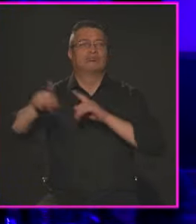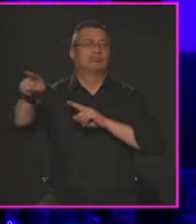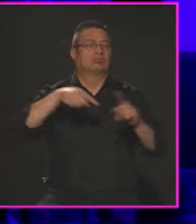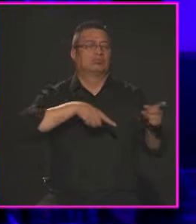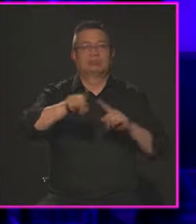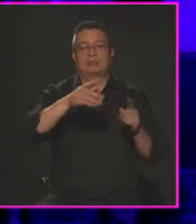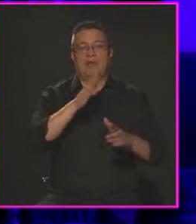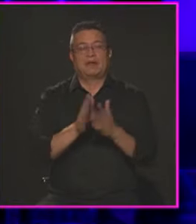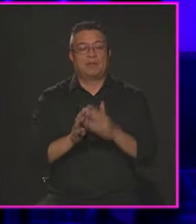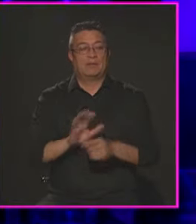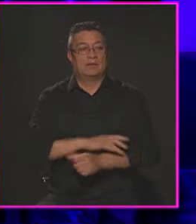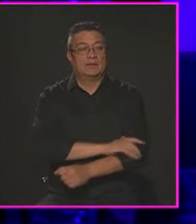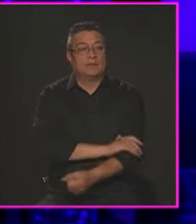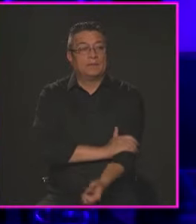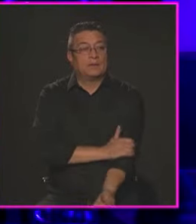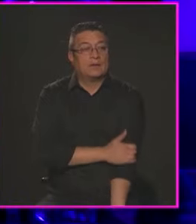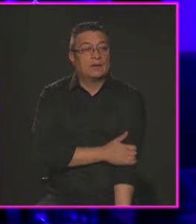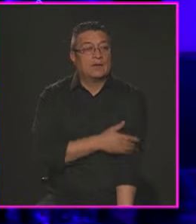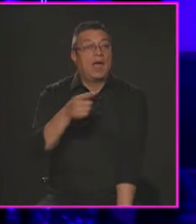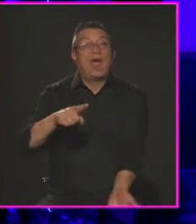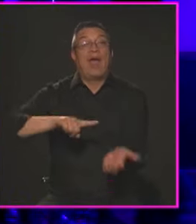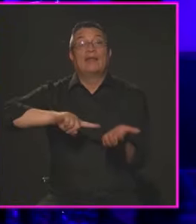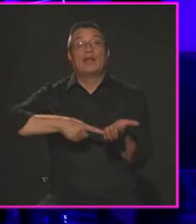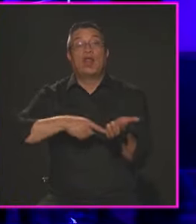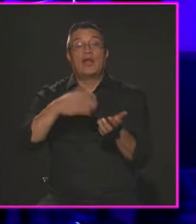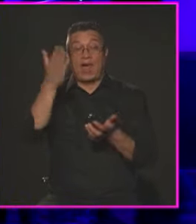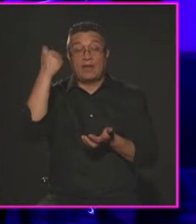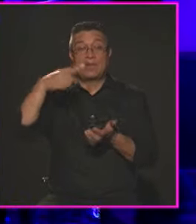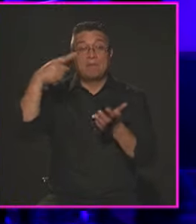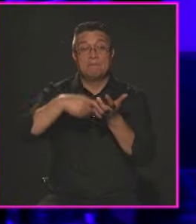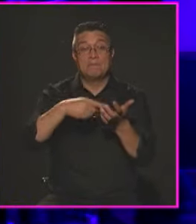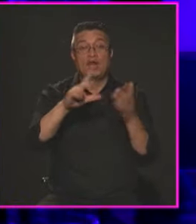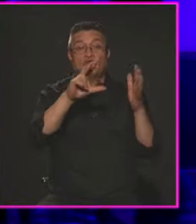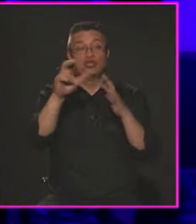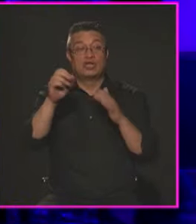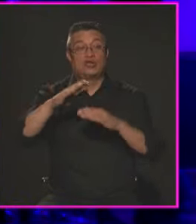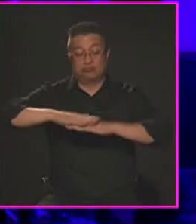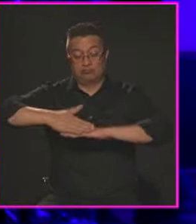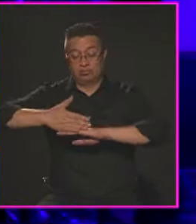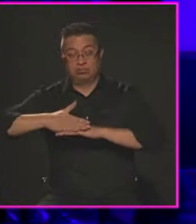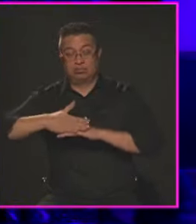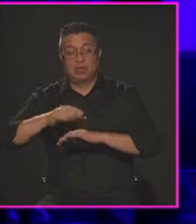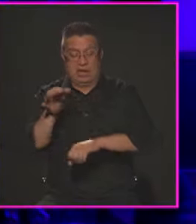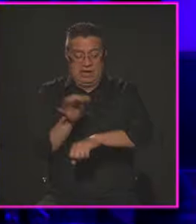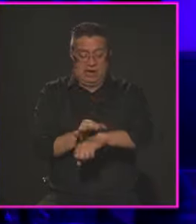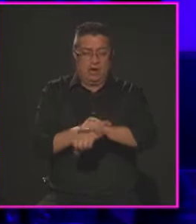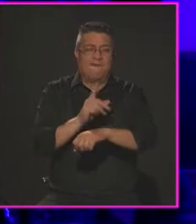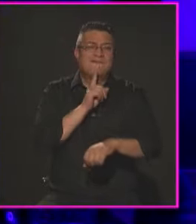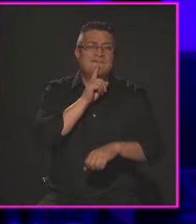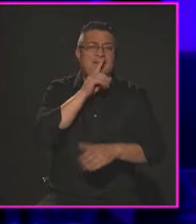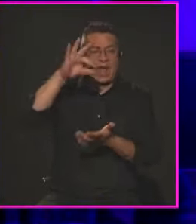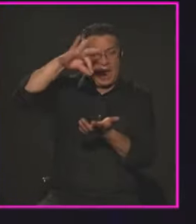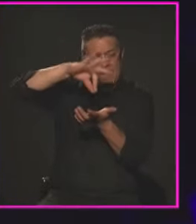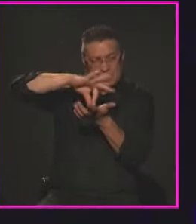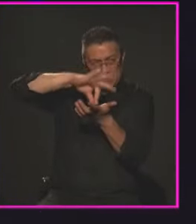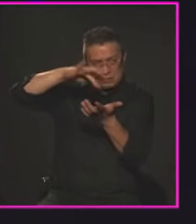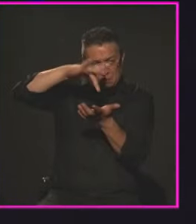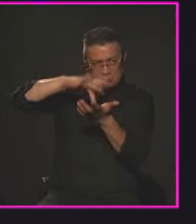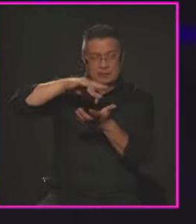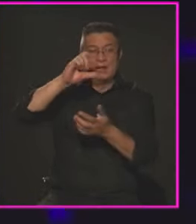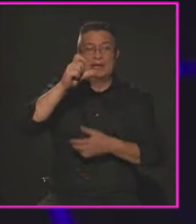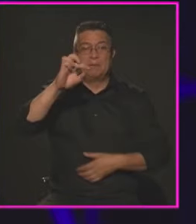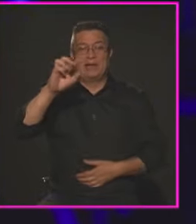computer, the lasers, atomic clock, and the GPS, magnetic resonance imaging. And I want now, in the second part of the